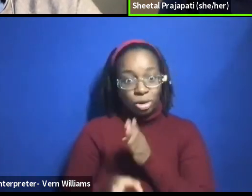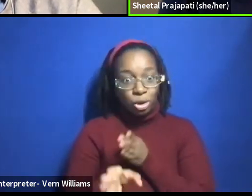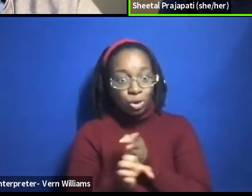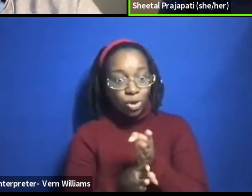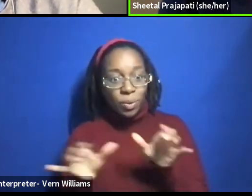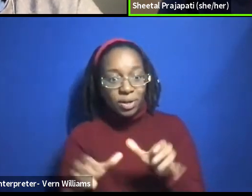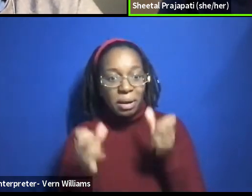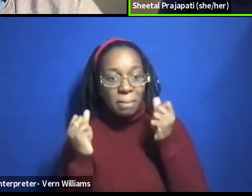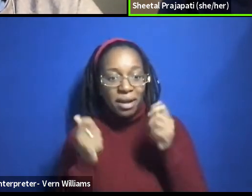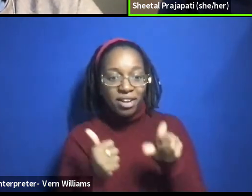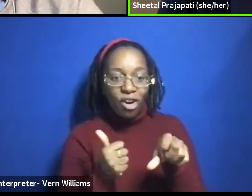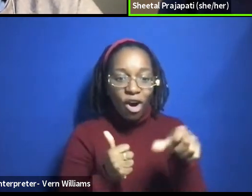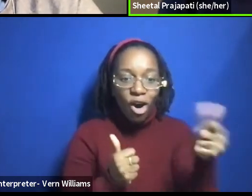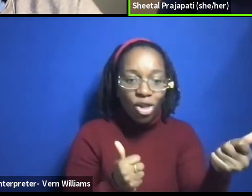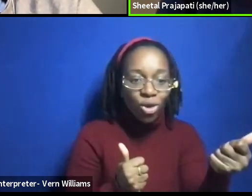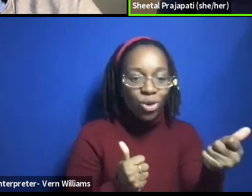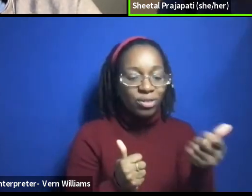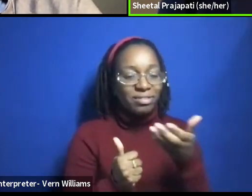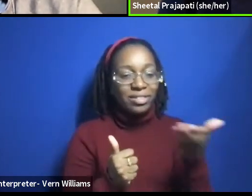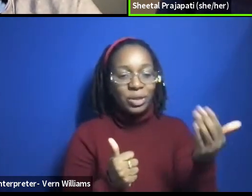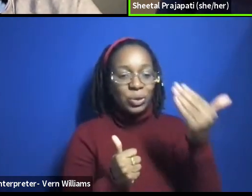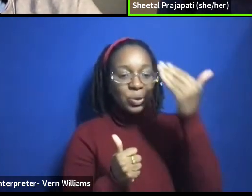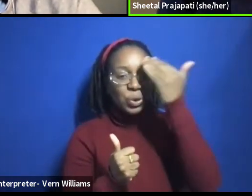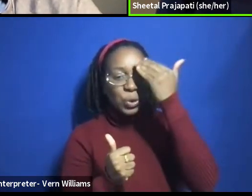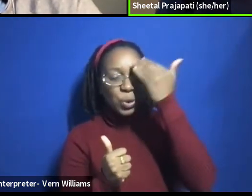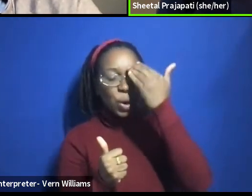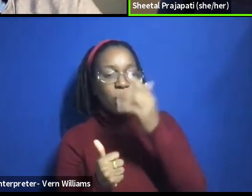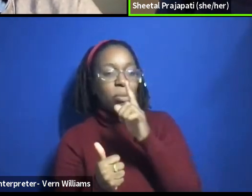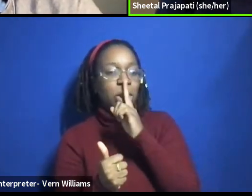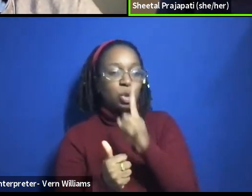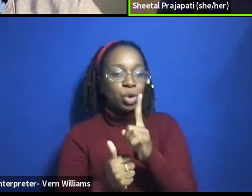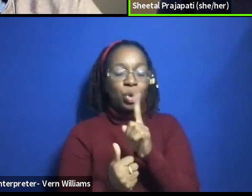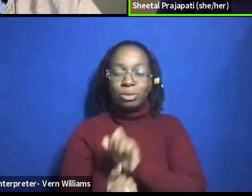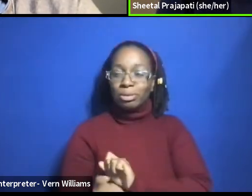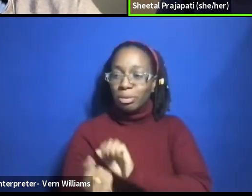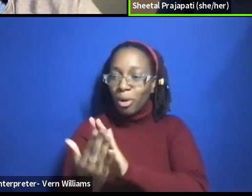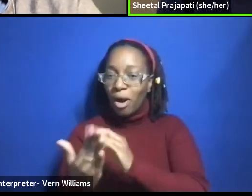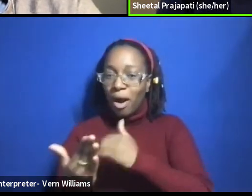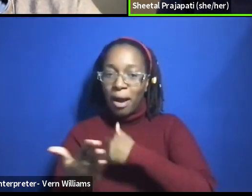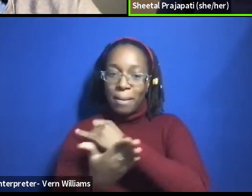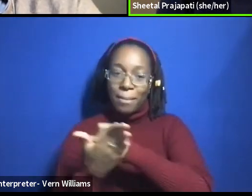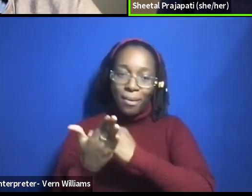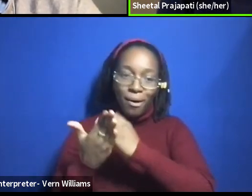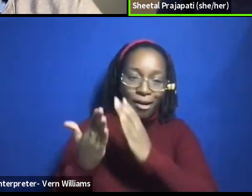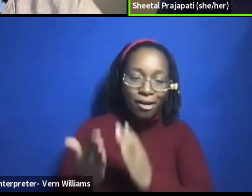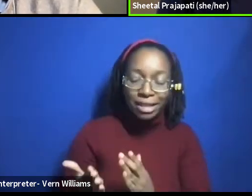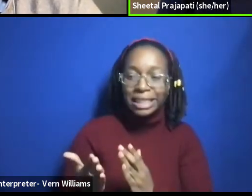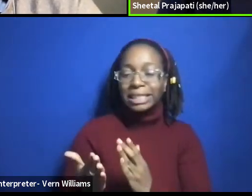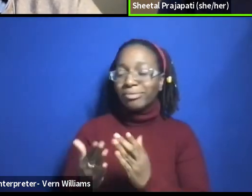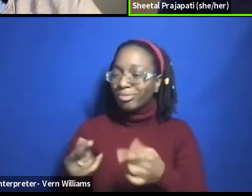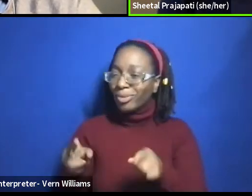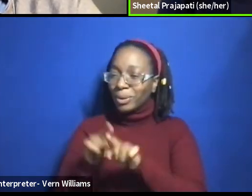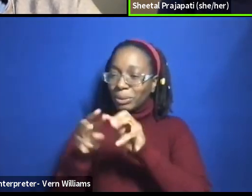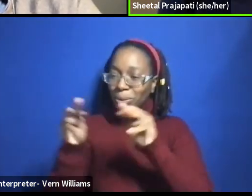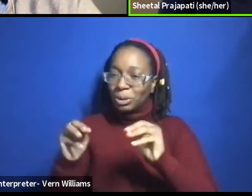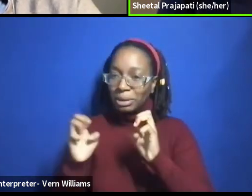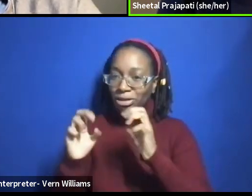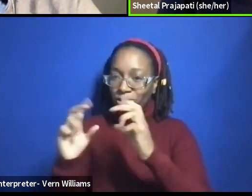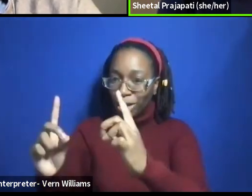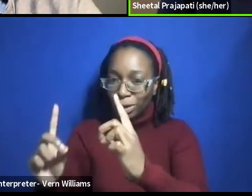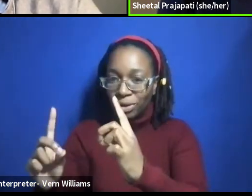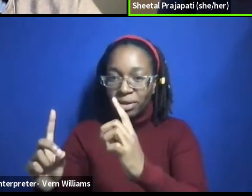other things. Pablo mentioned, you know, approaching and being in museums as an artist who is also a museum educator. And I think for